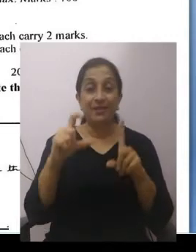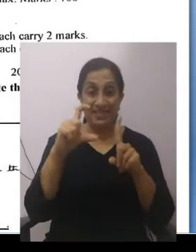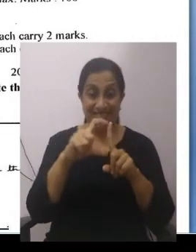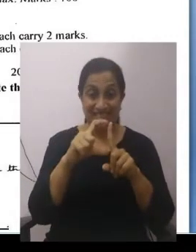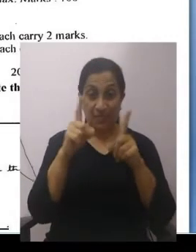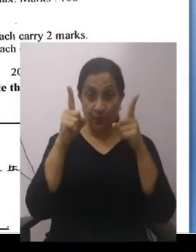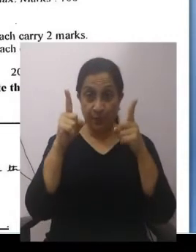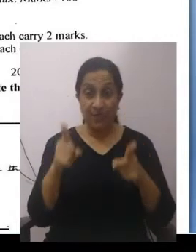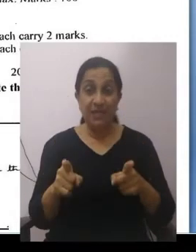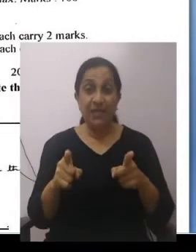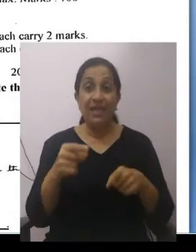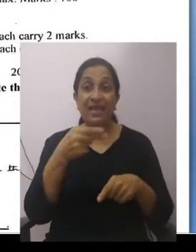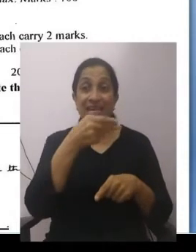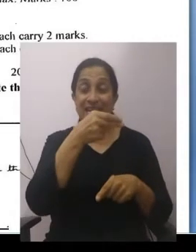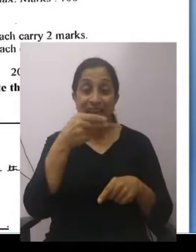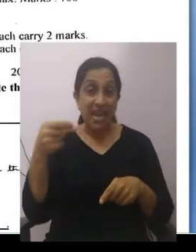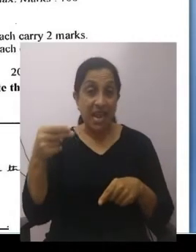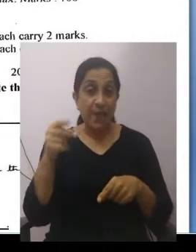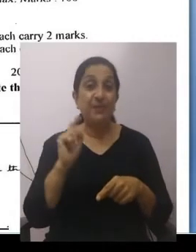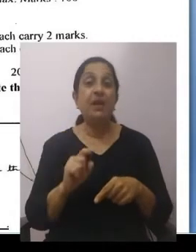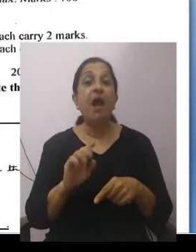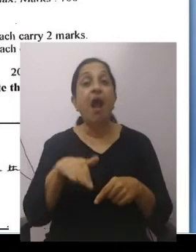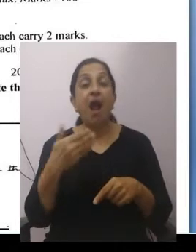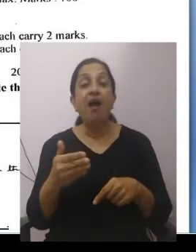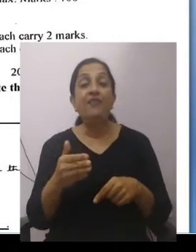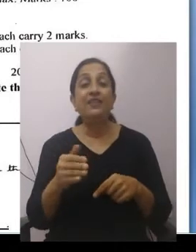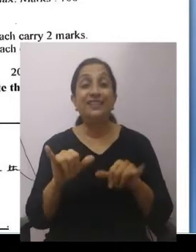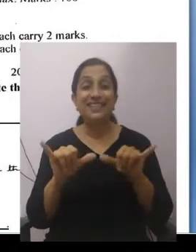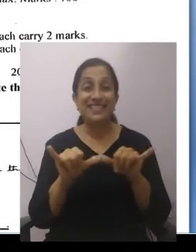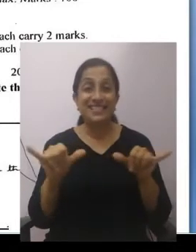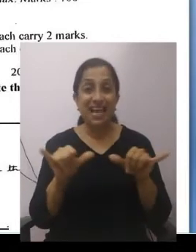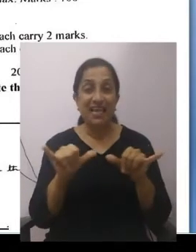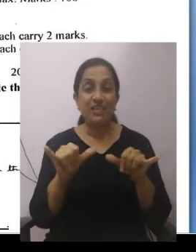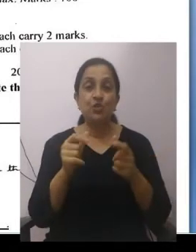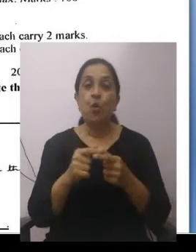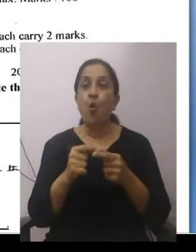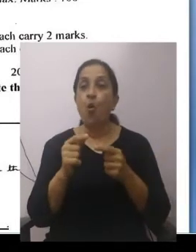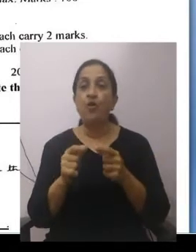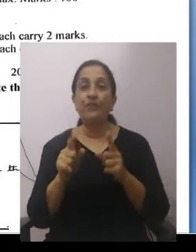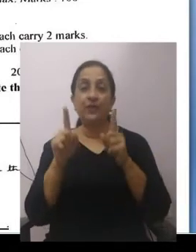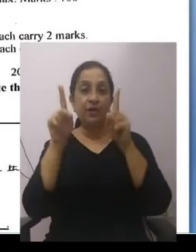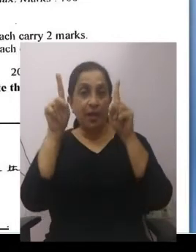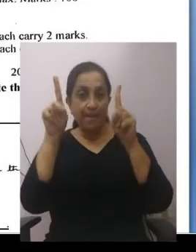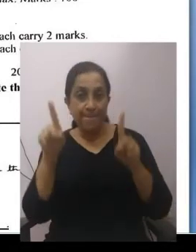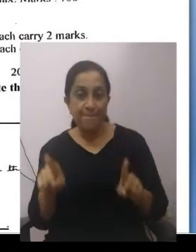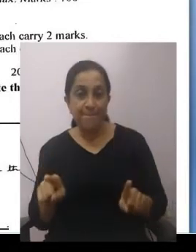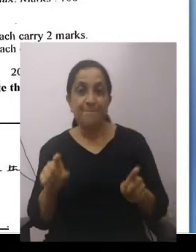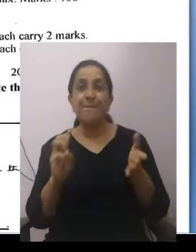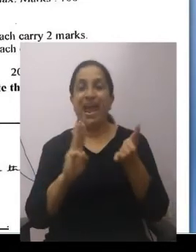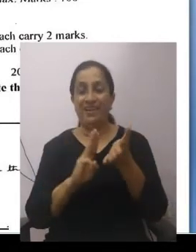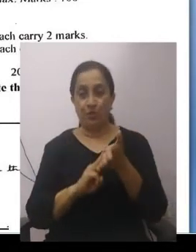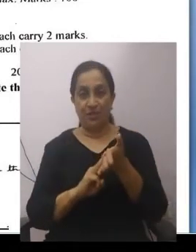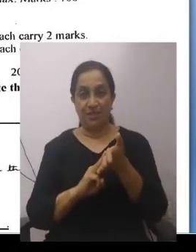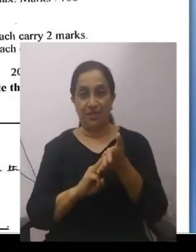determinants are named after the size of the matrices. So here the size of the matrix